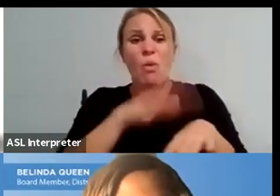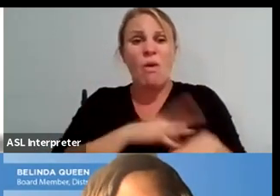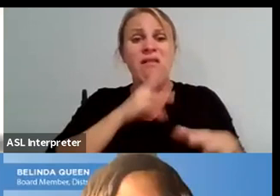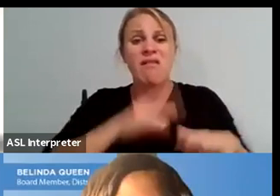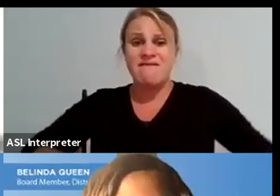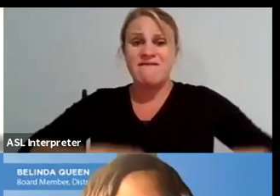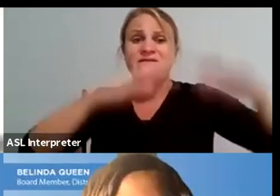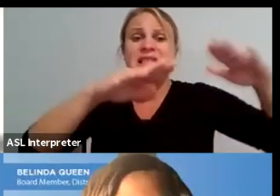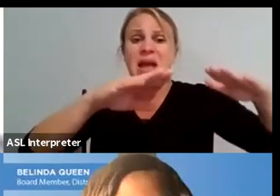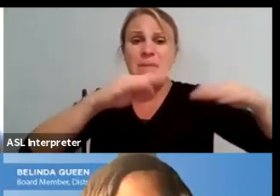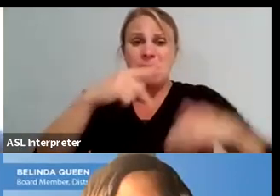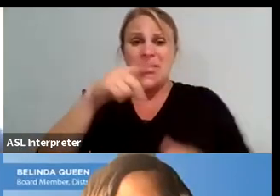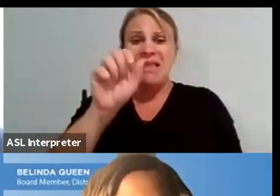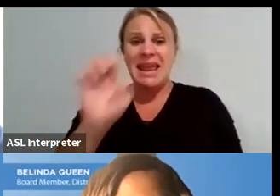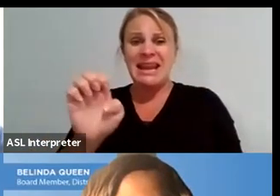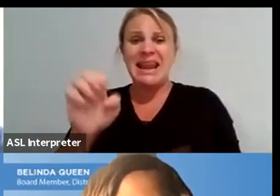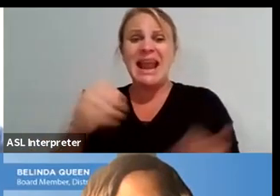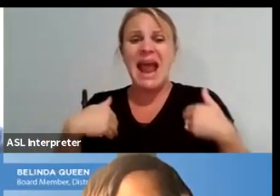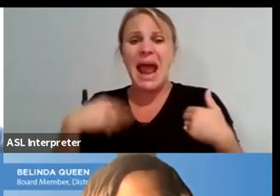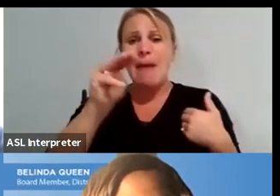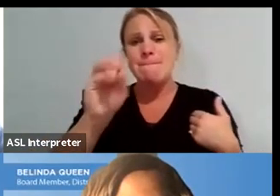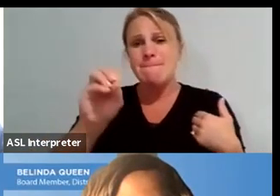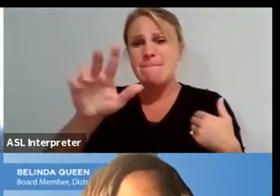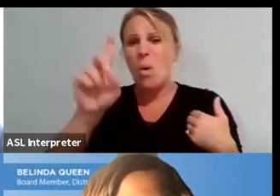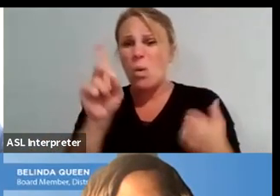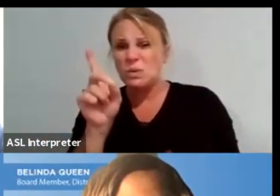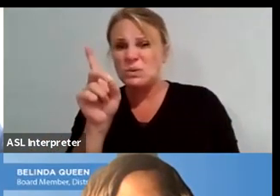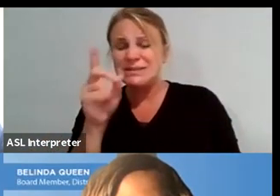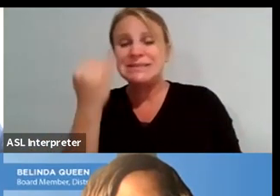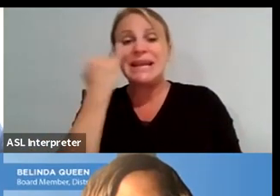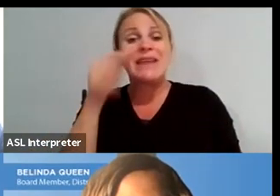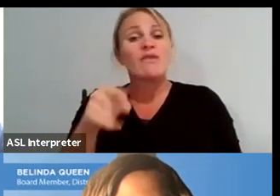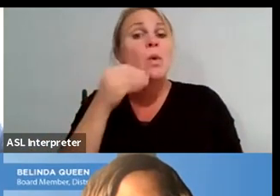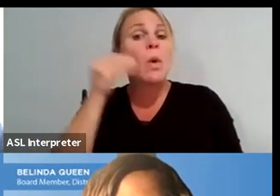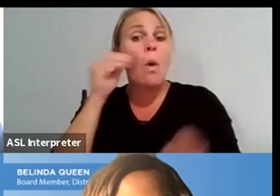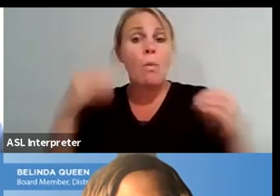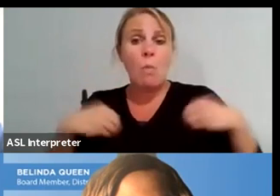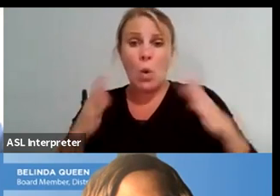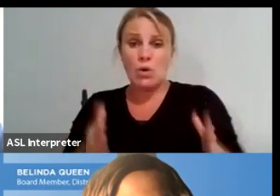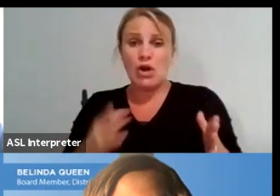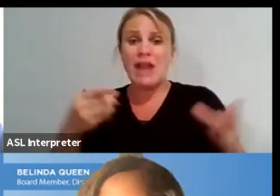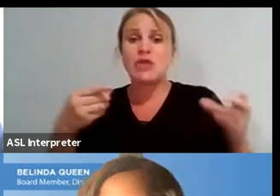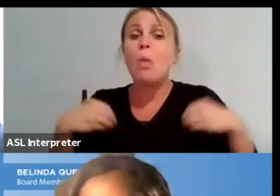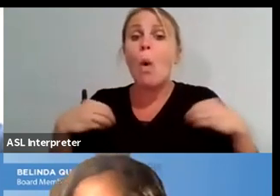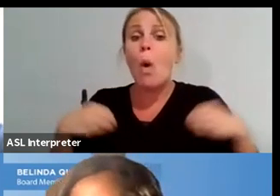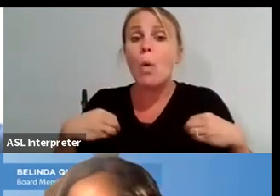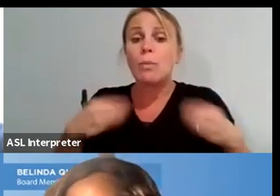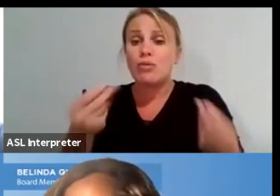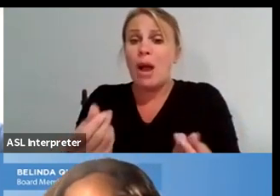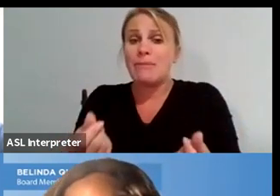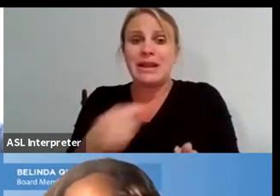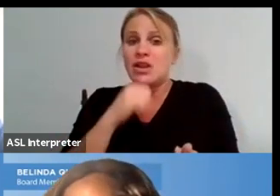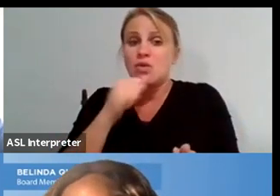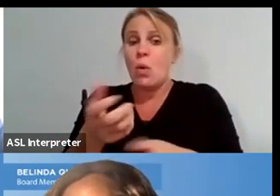you're a homeowner and you own property in a floodplain, you do not get flood insurance for